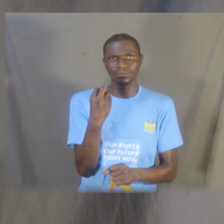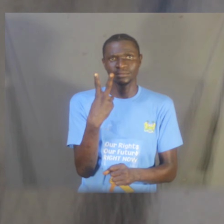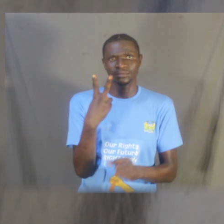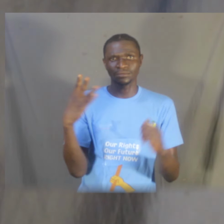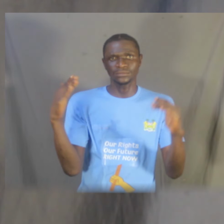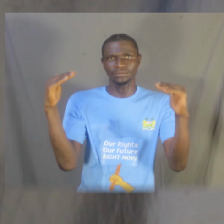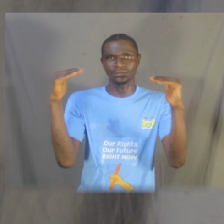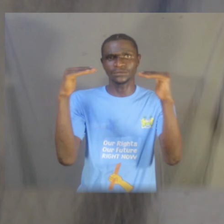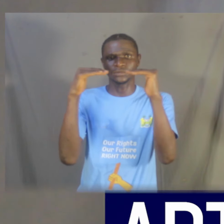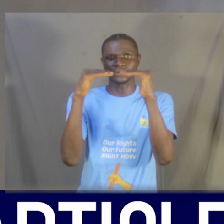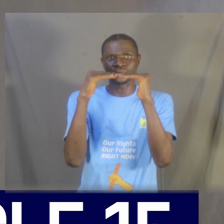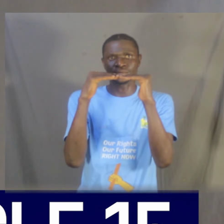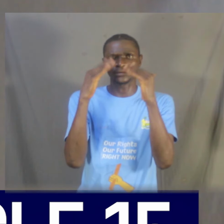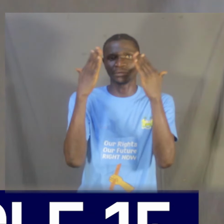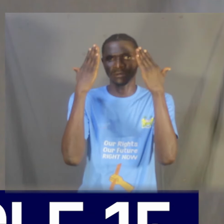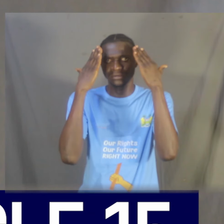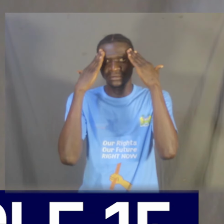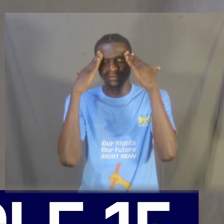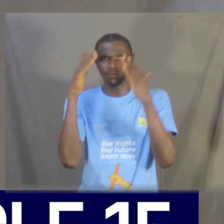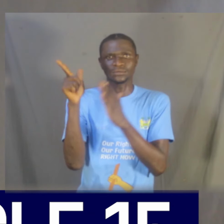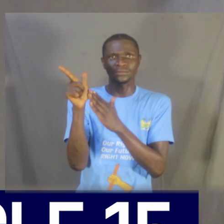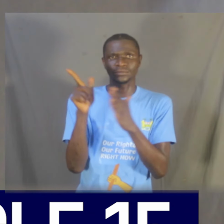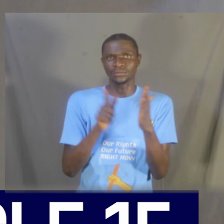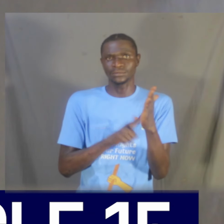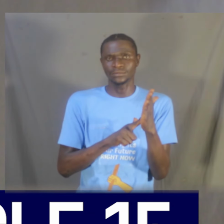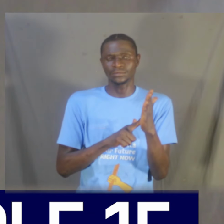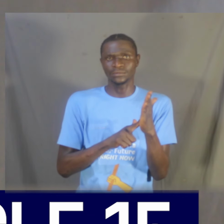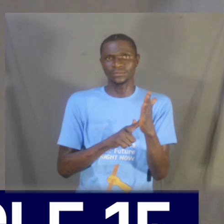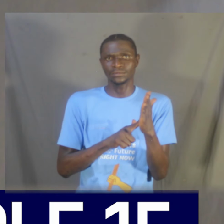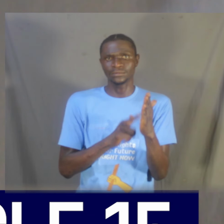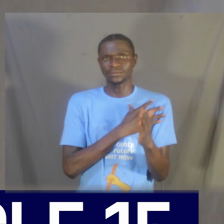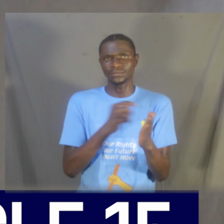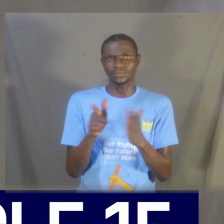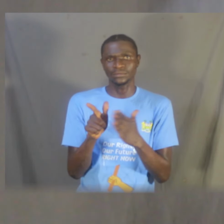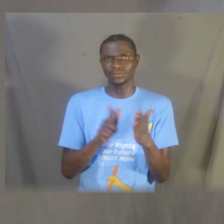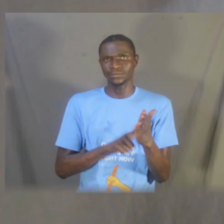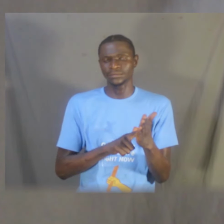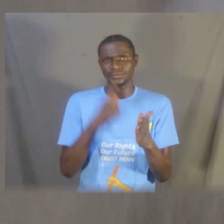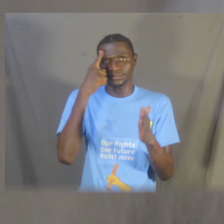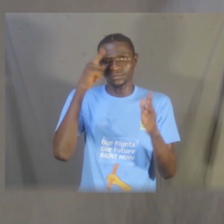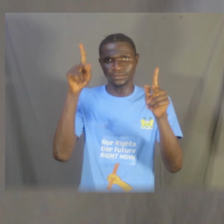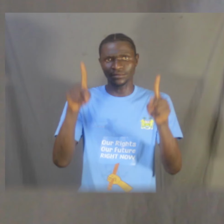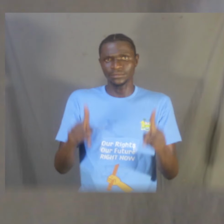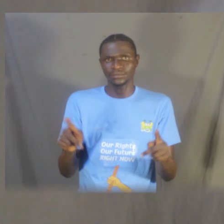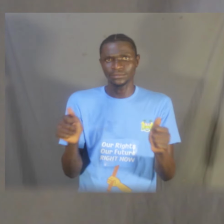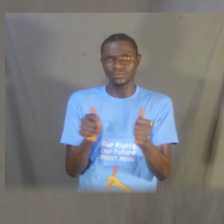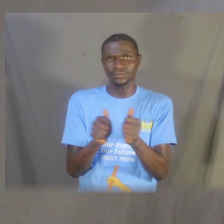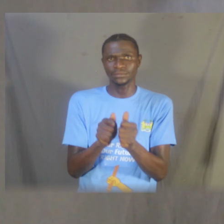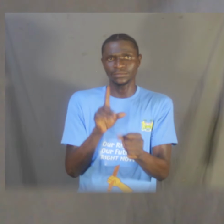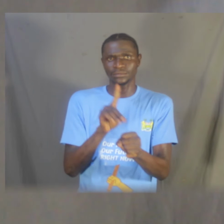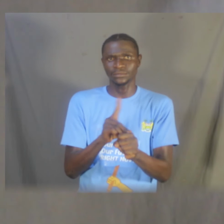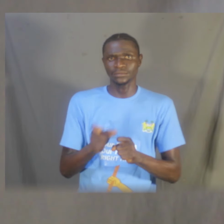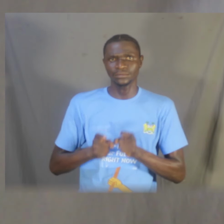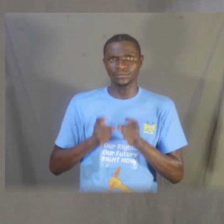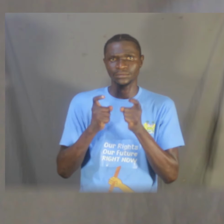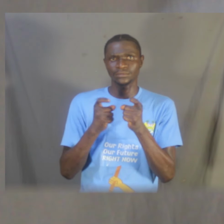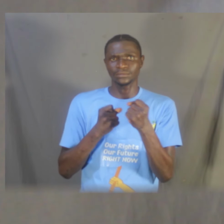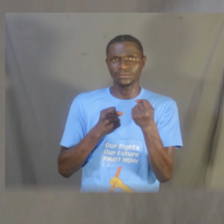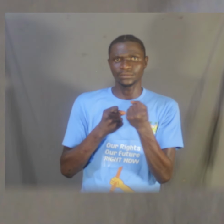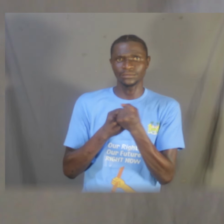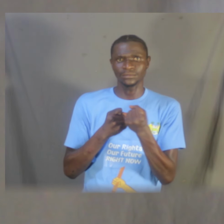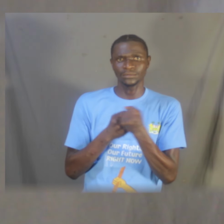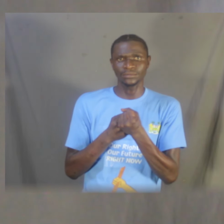to disability. Article 15. Freedom from torture. Prohibits torture, inhumane or degrading